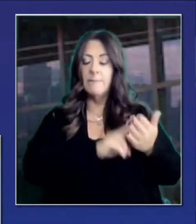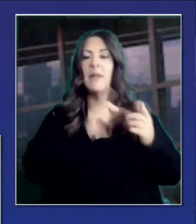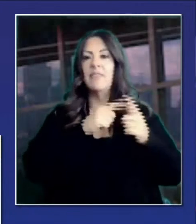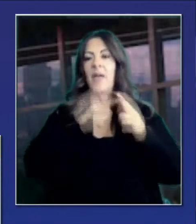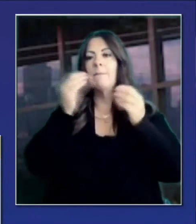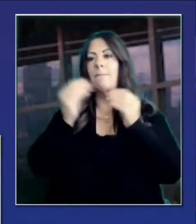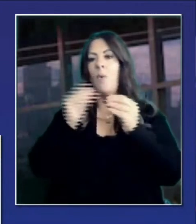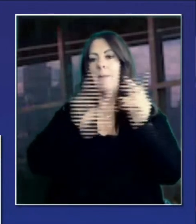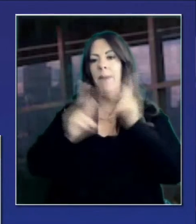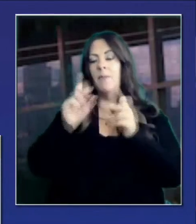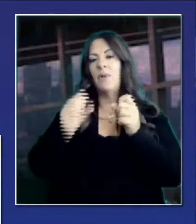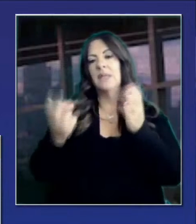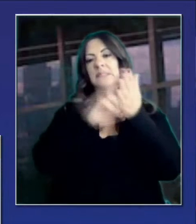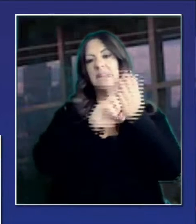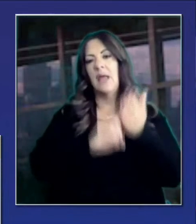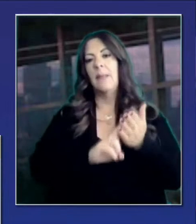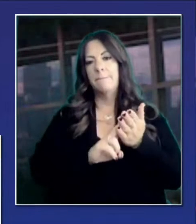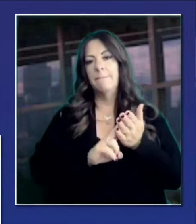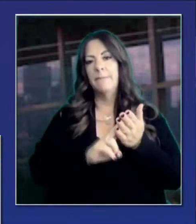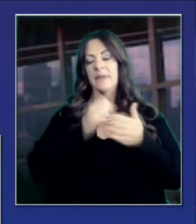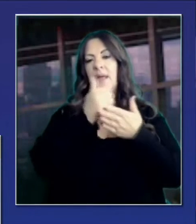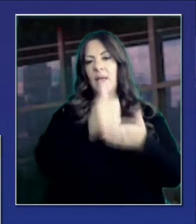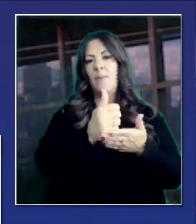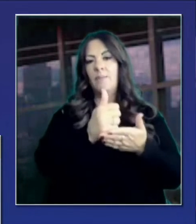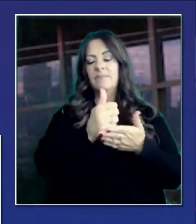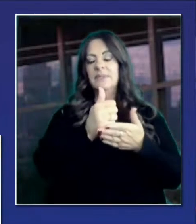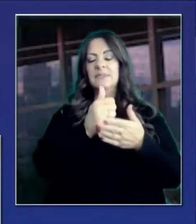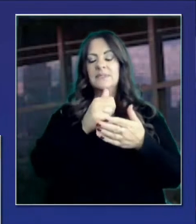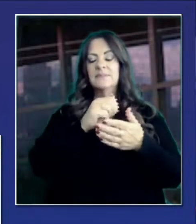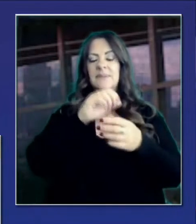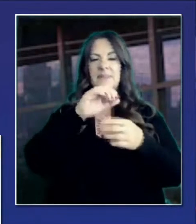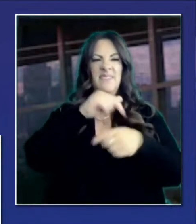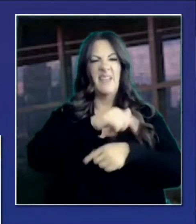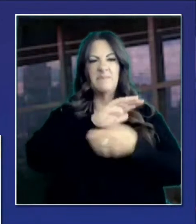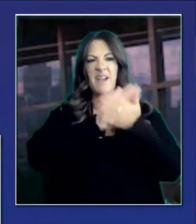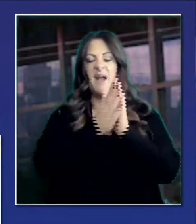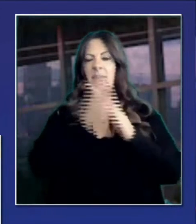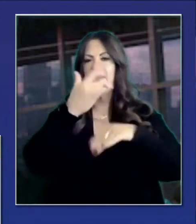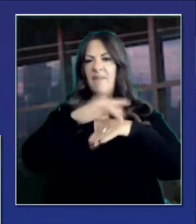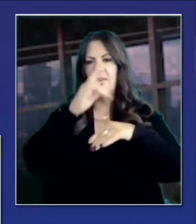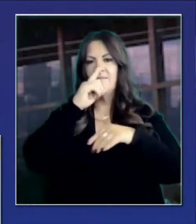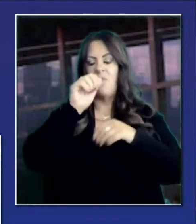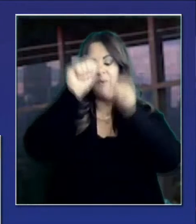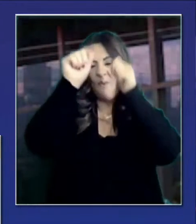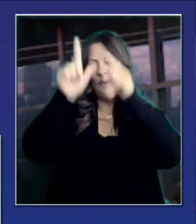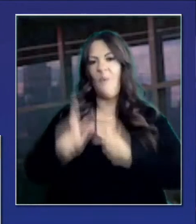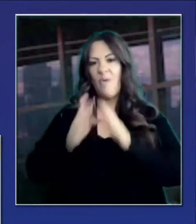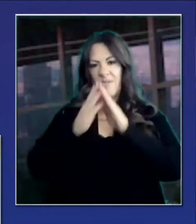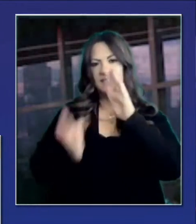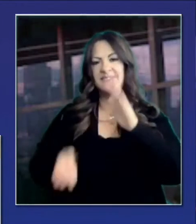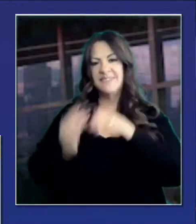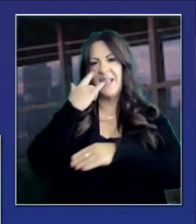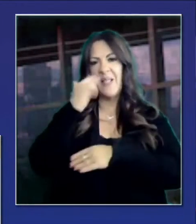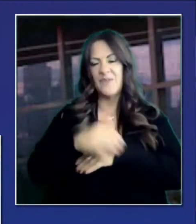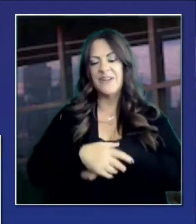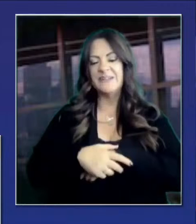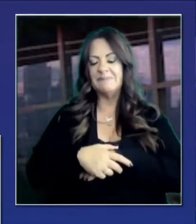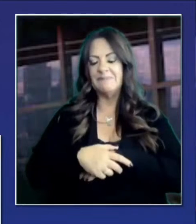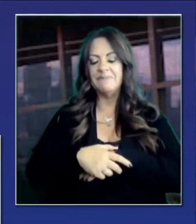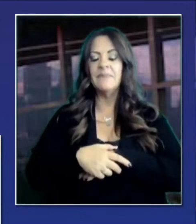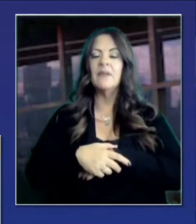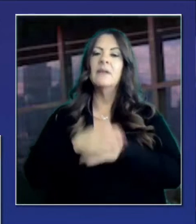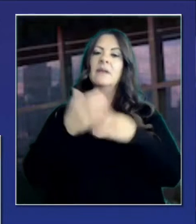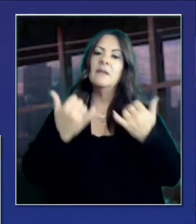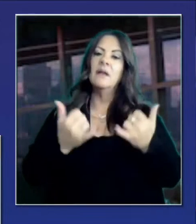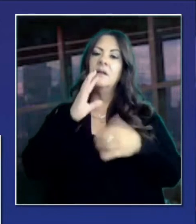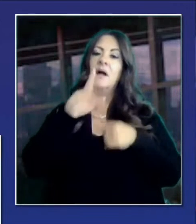look forward to, again, getting this out statewide in just a number of weeks. Look, the bottom line on supply for